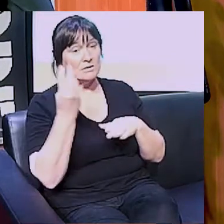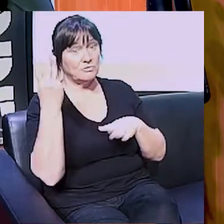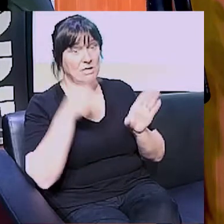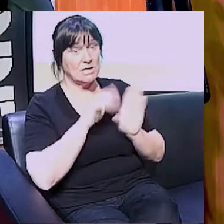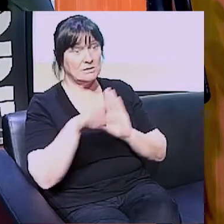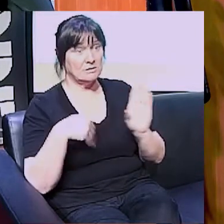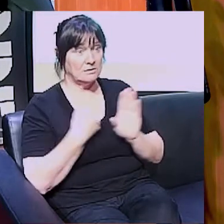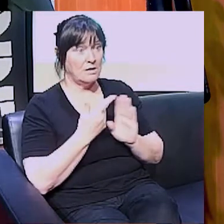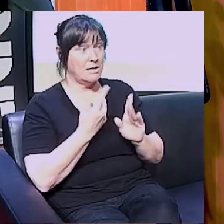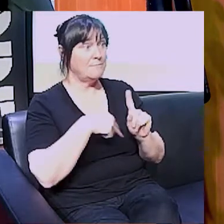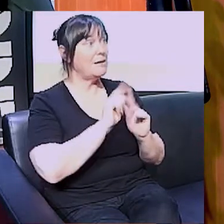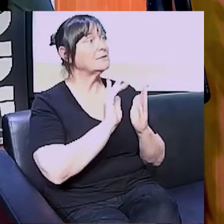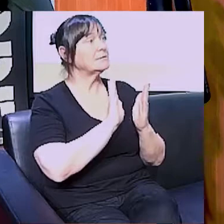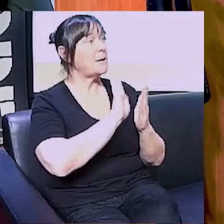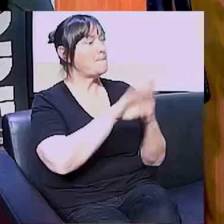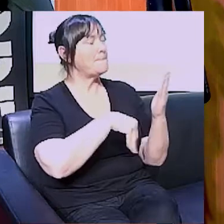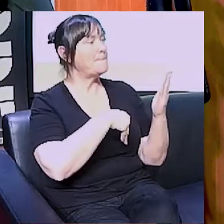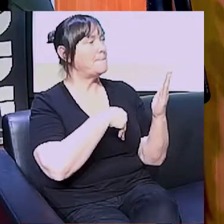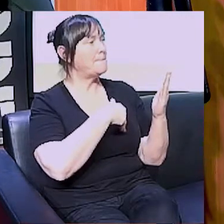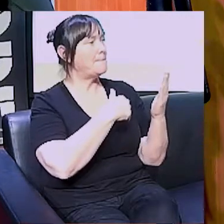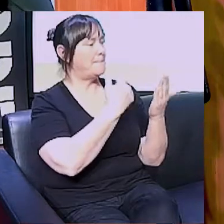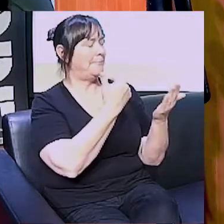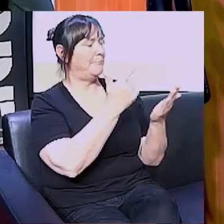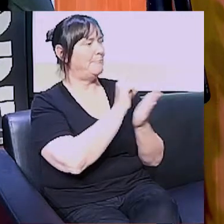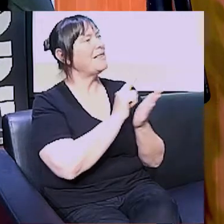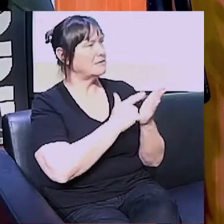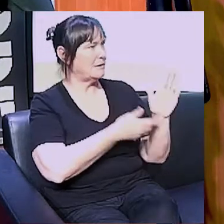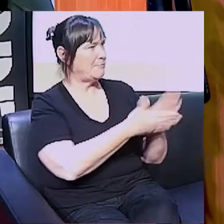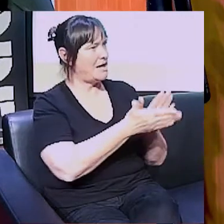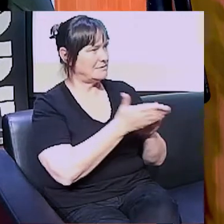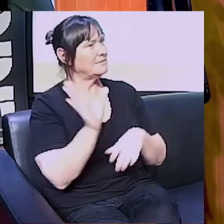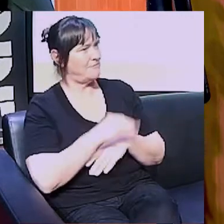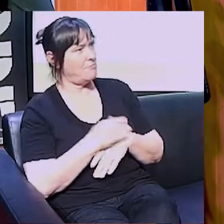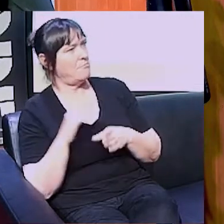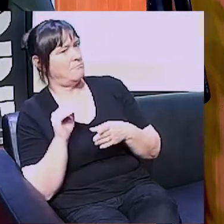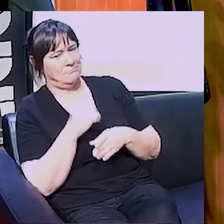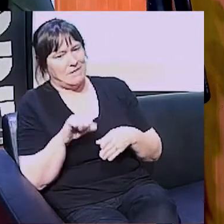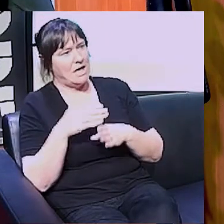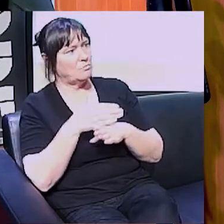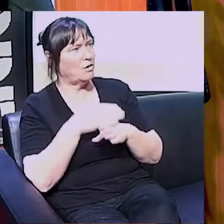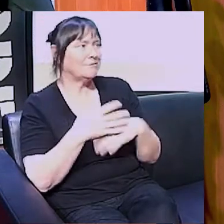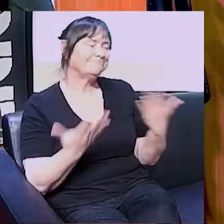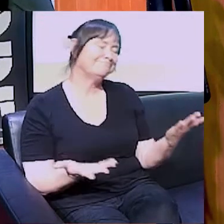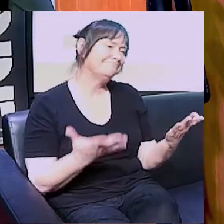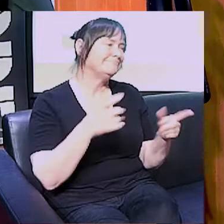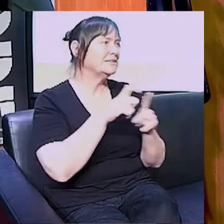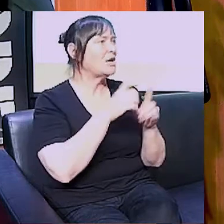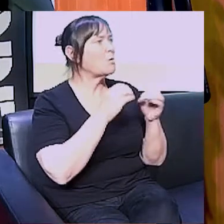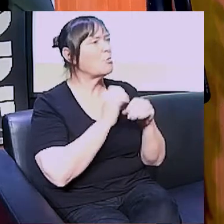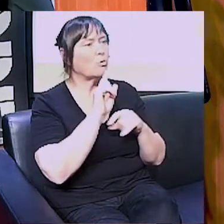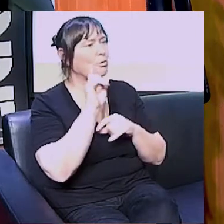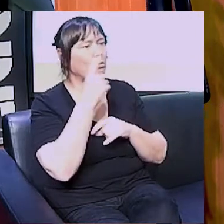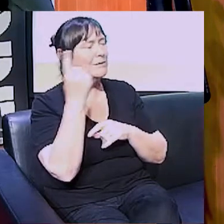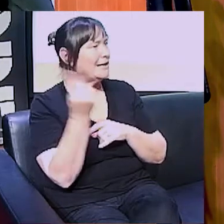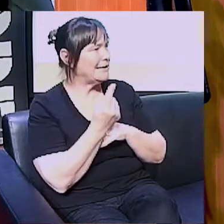the bills that have been passed is because of New Zealand First in that engine room. So unfortunately, Derek unfortunately couldn't be here today, and I'm sure